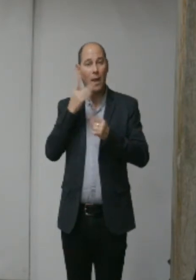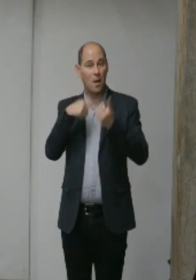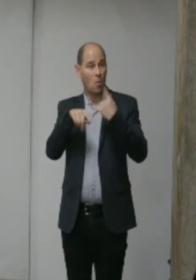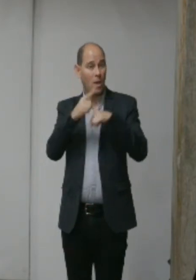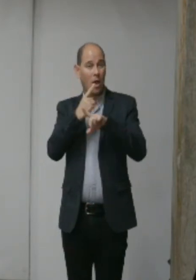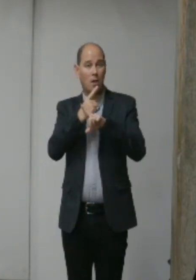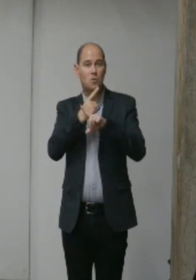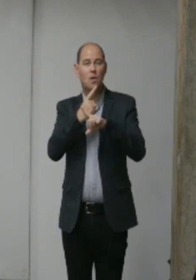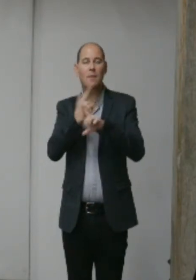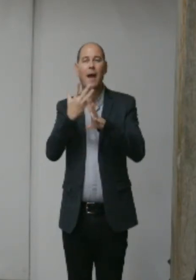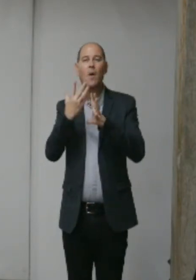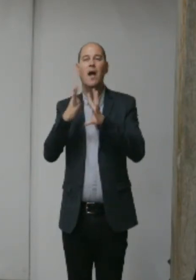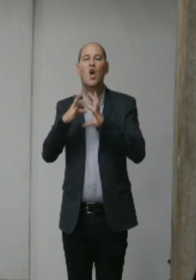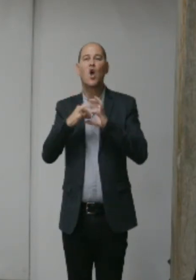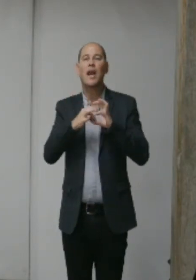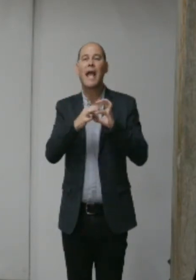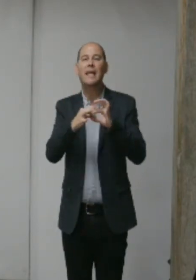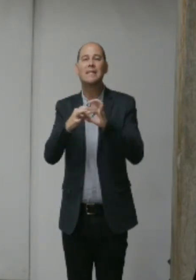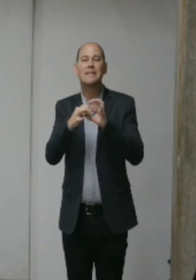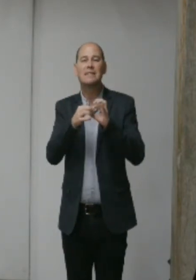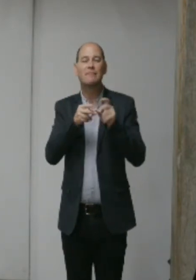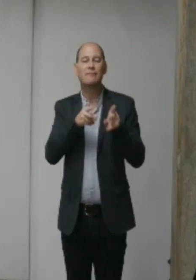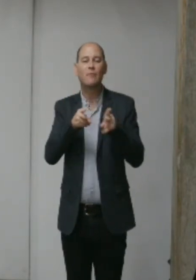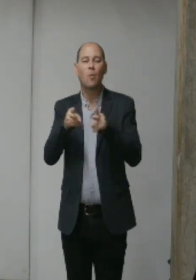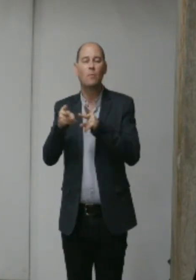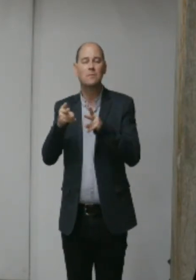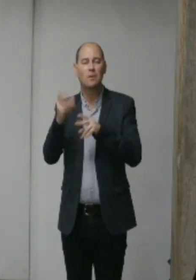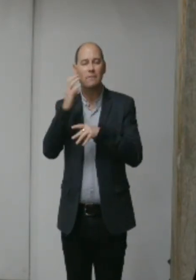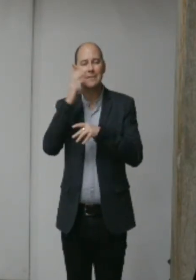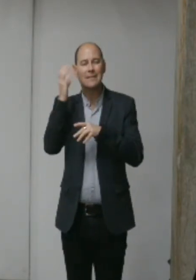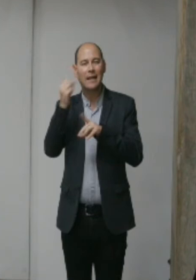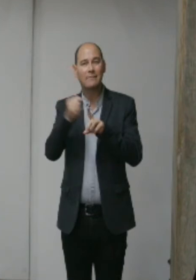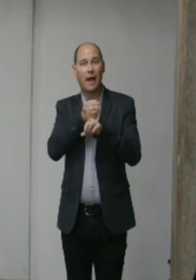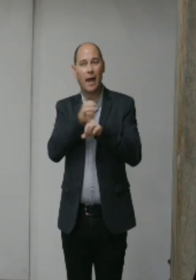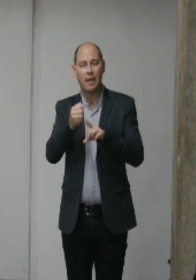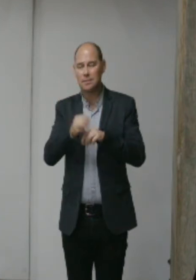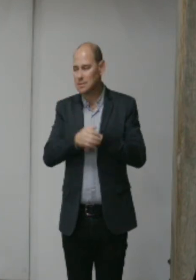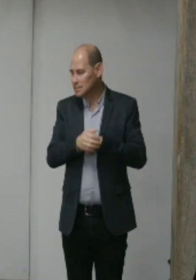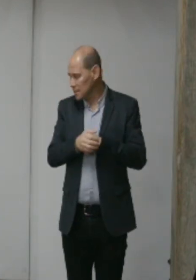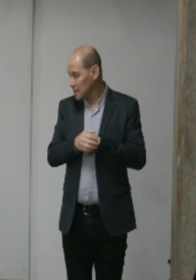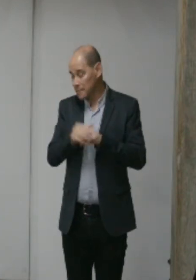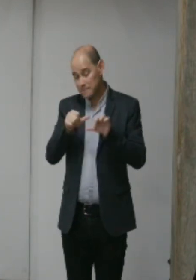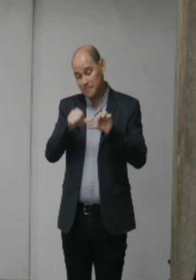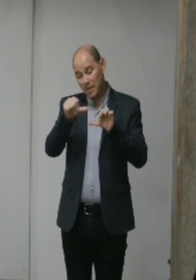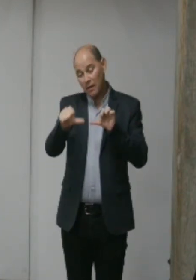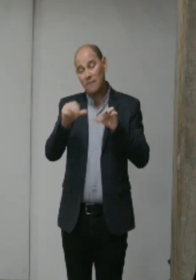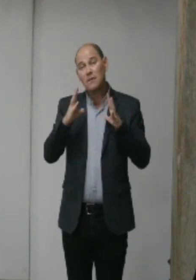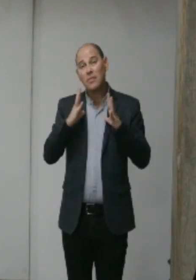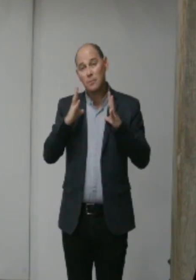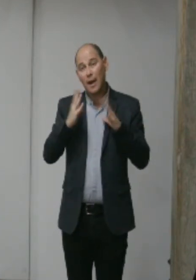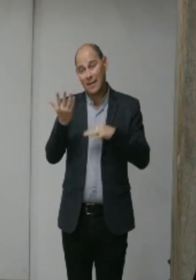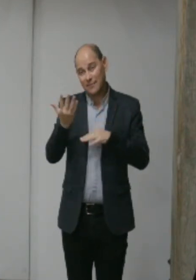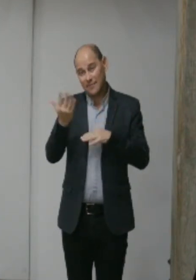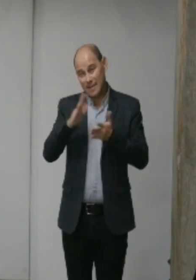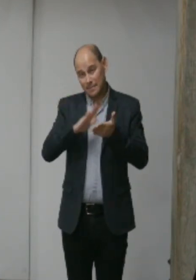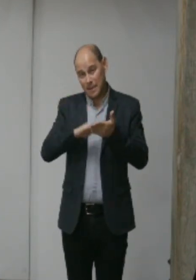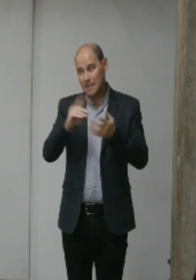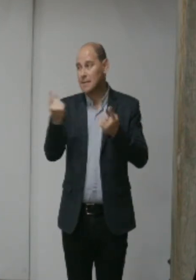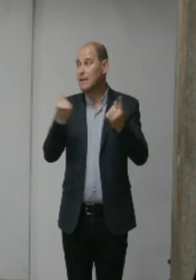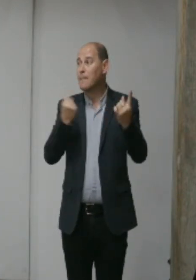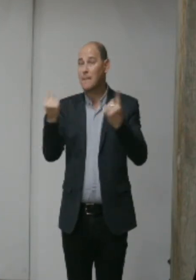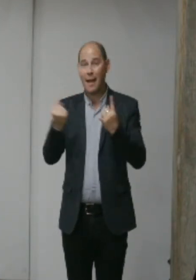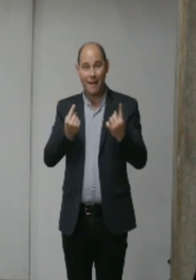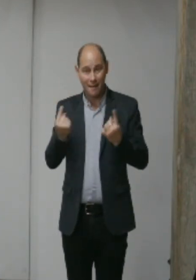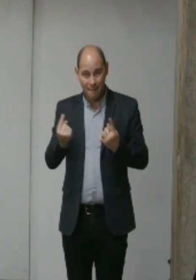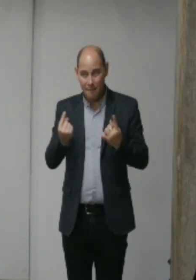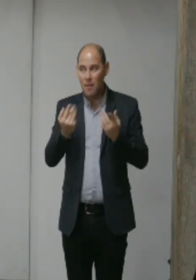connected forms of state violence, as we've been speaking about. And after our 15-minute break, we'll come back and have more of